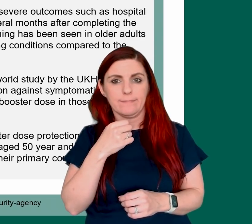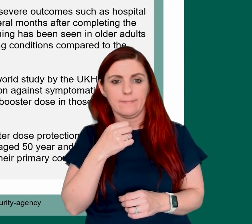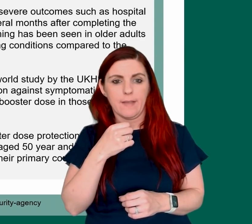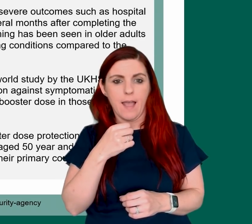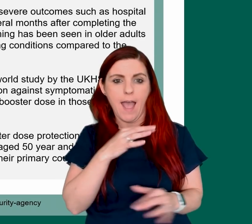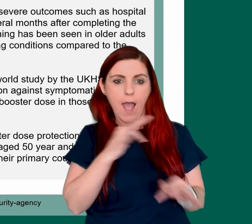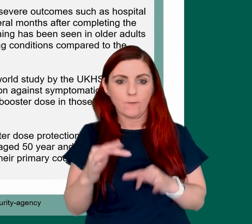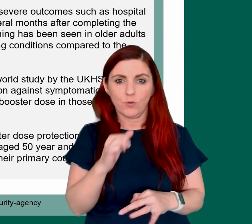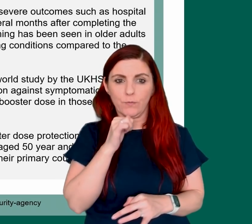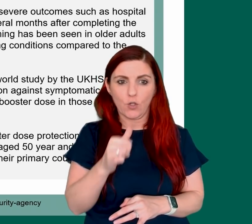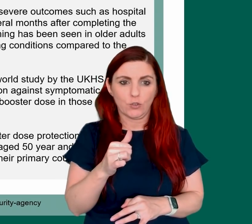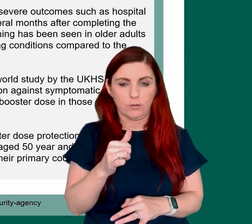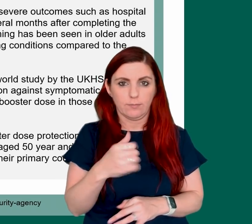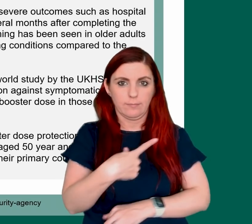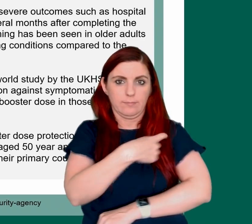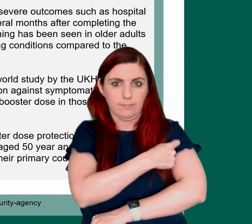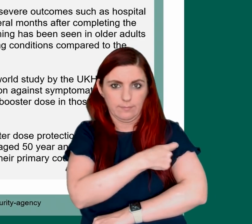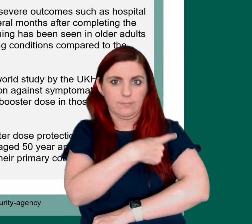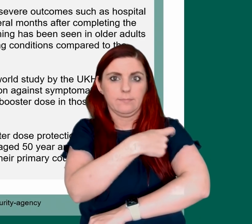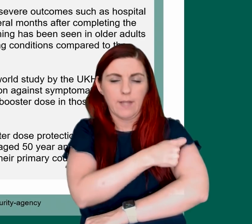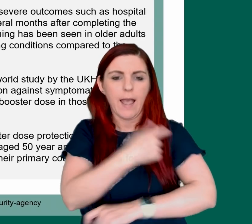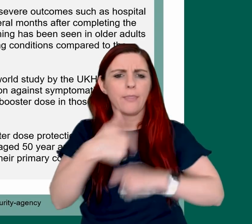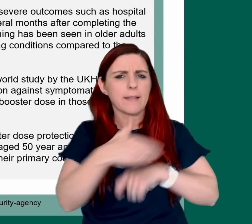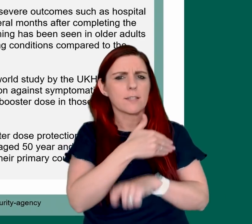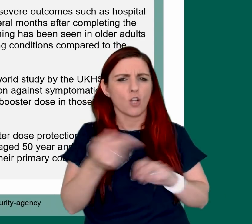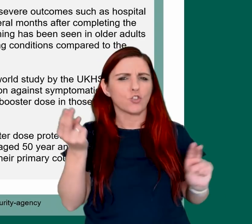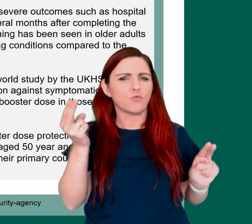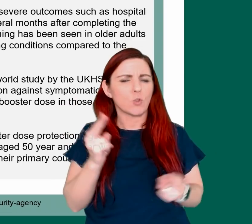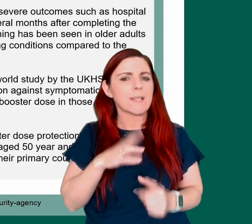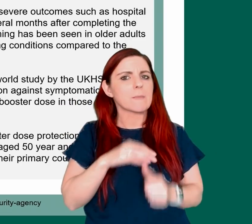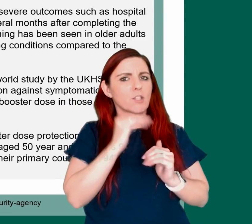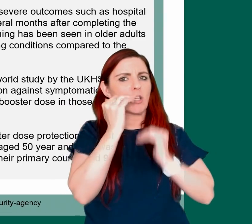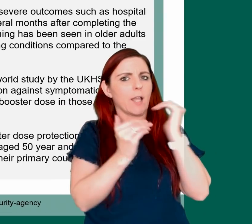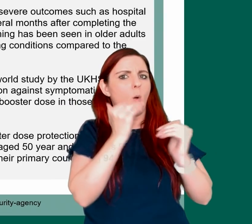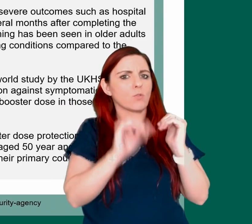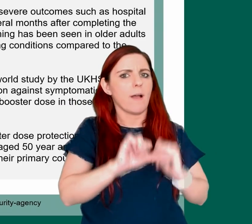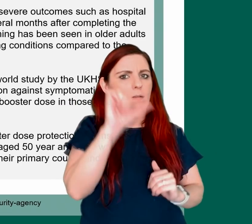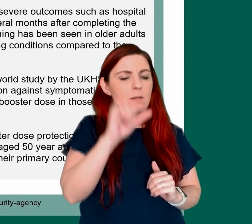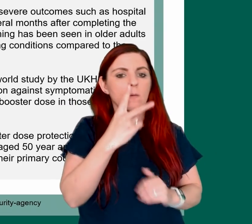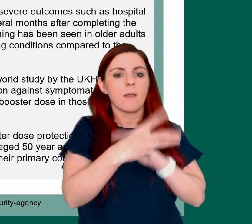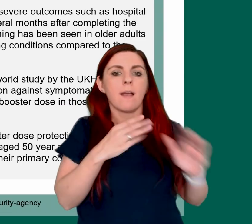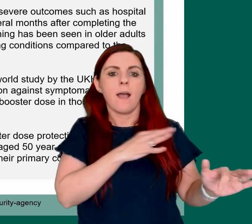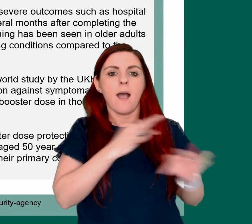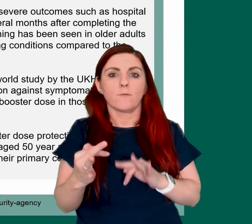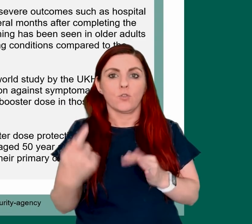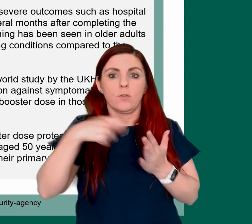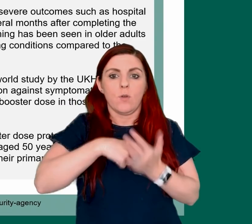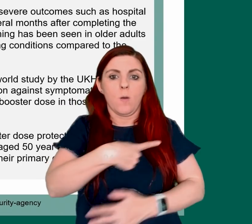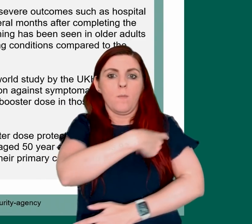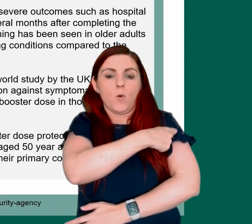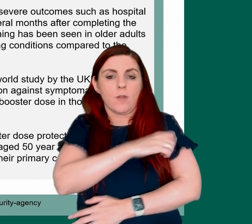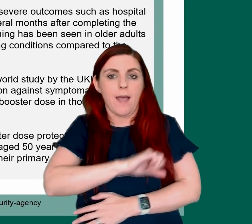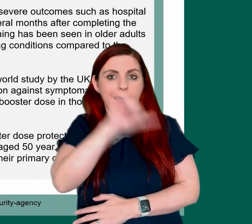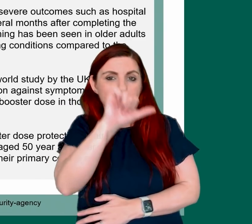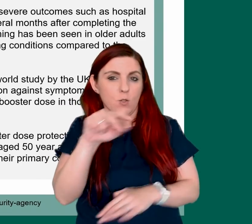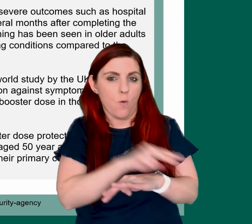that first course, but began to wane, especially in older adults. And 2 weeks after receiving a booster dose in adults aged